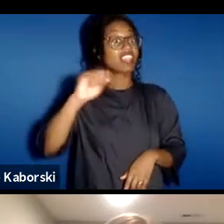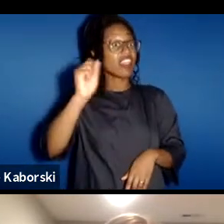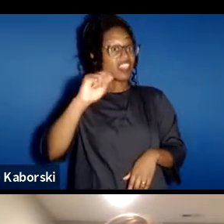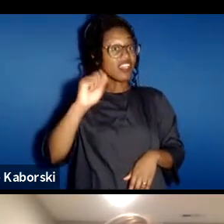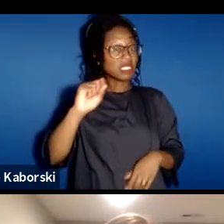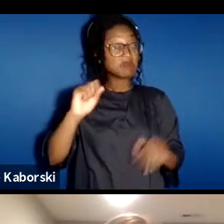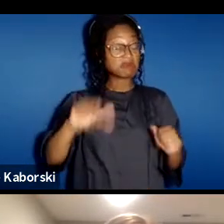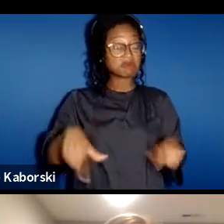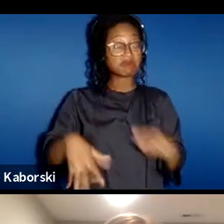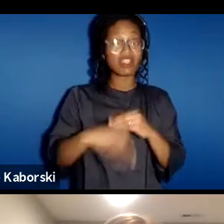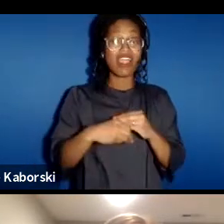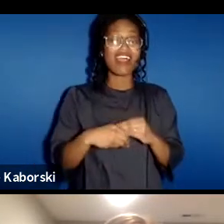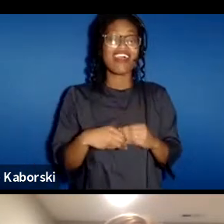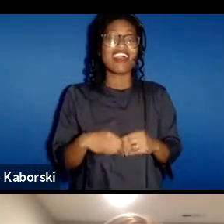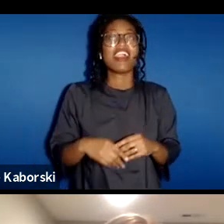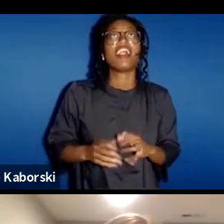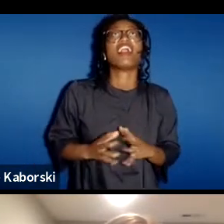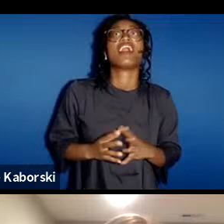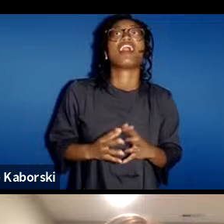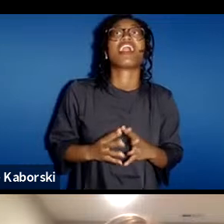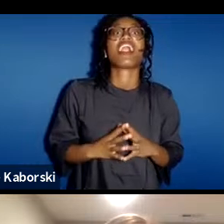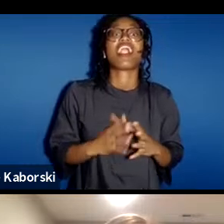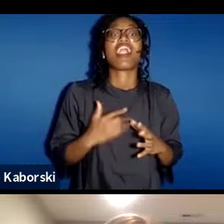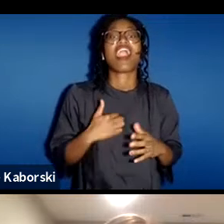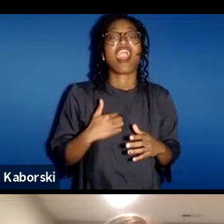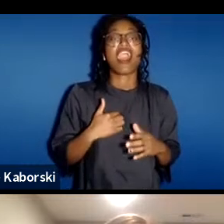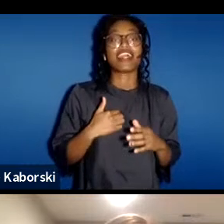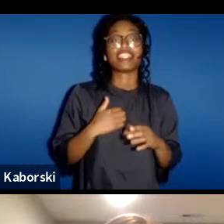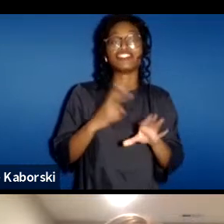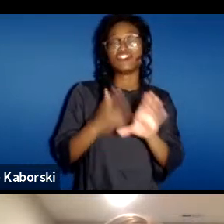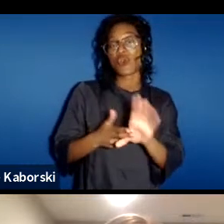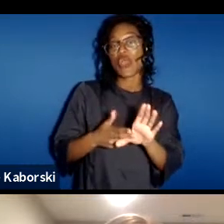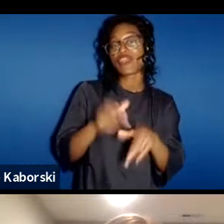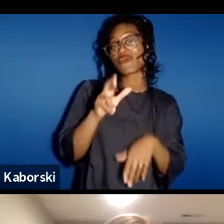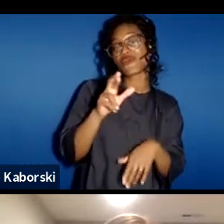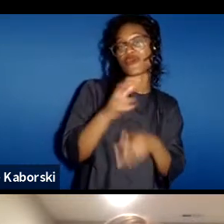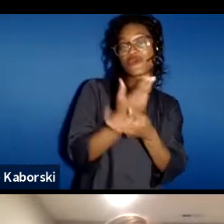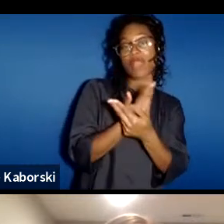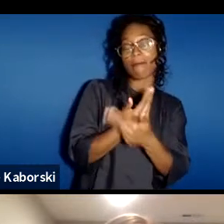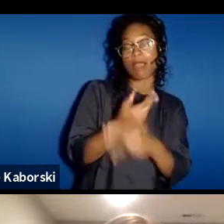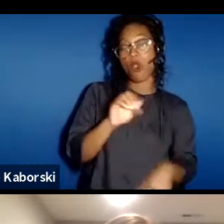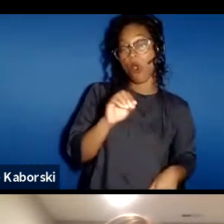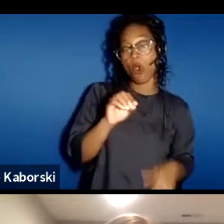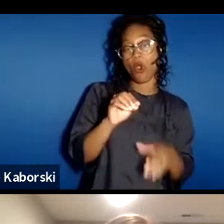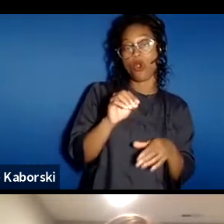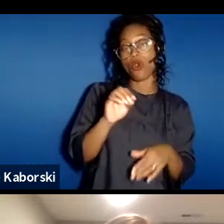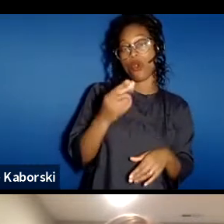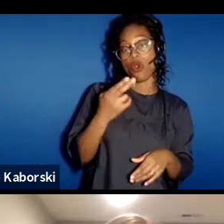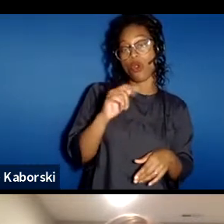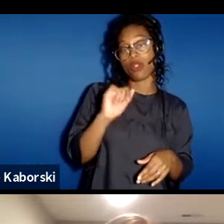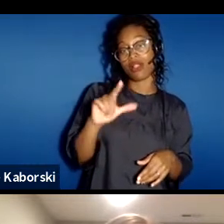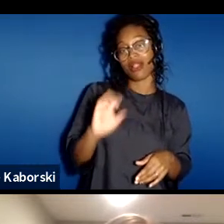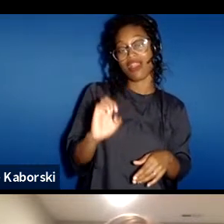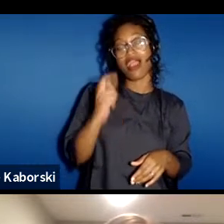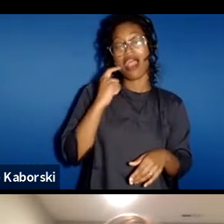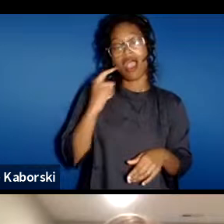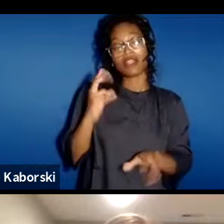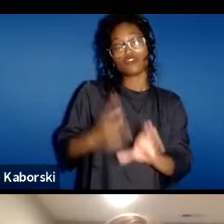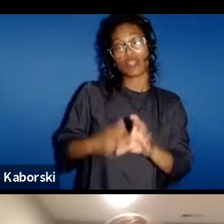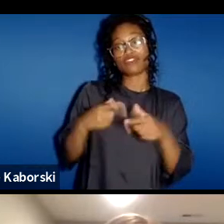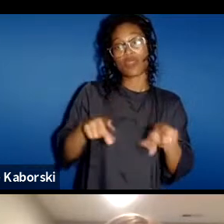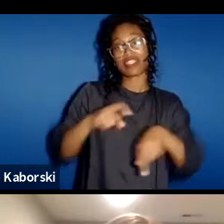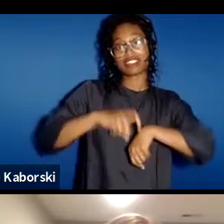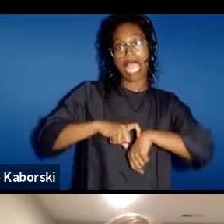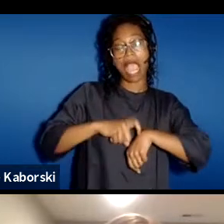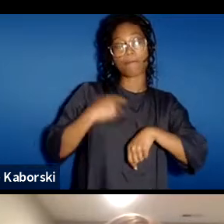Yeah. I'll just start with when I began at Rabbit Hole. I came on during a time period where we